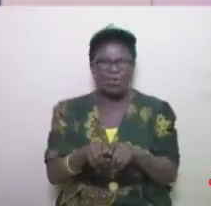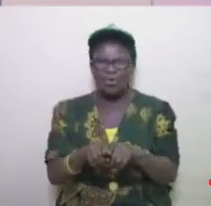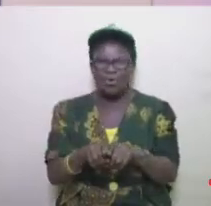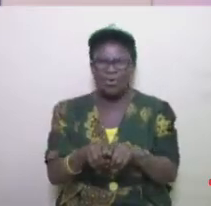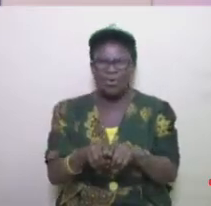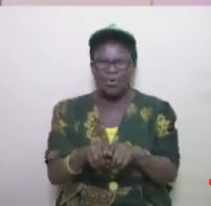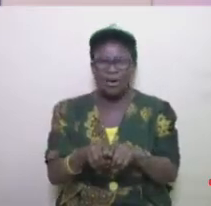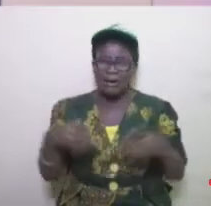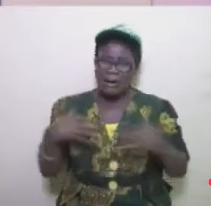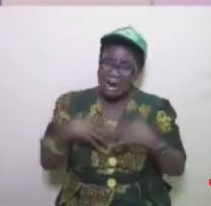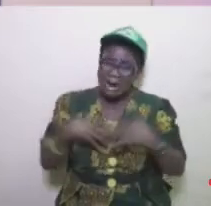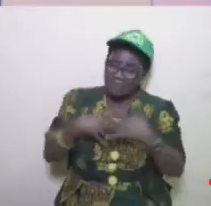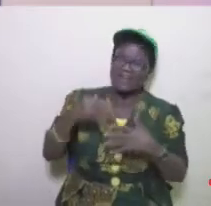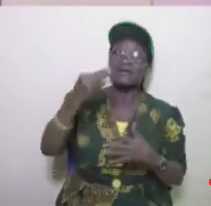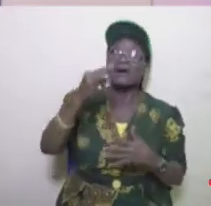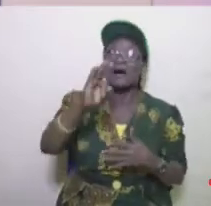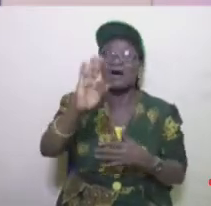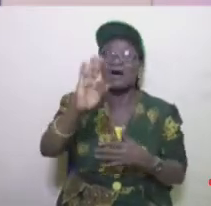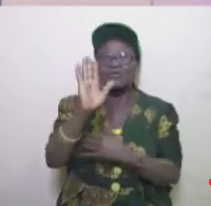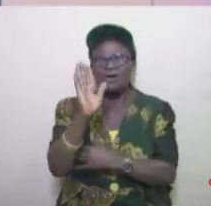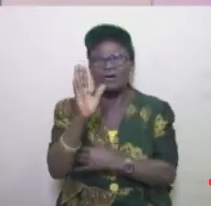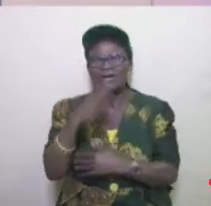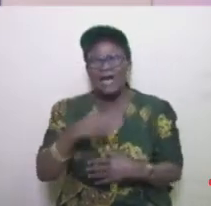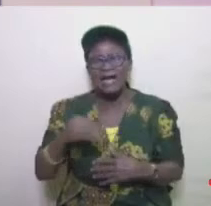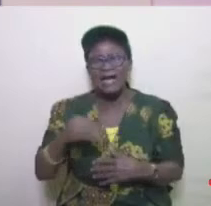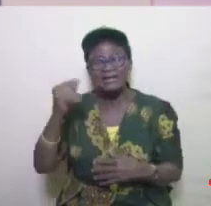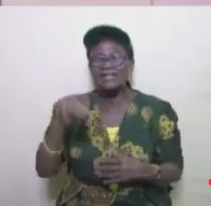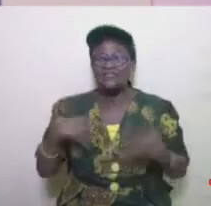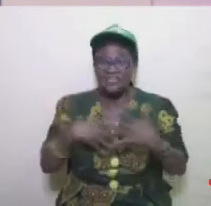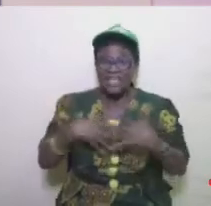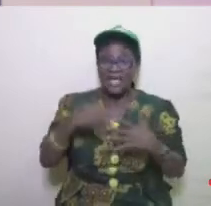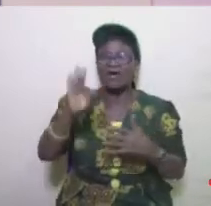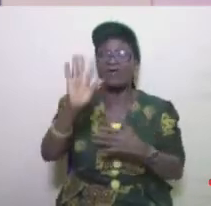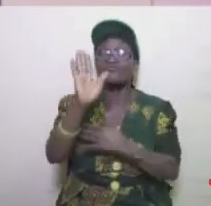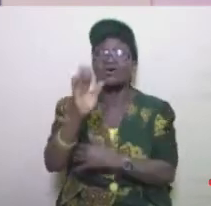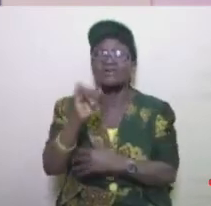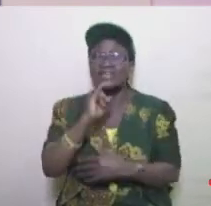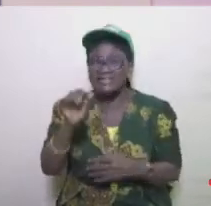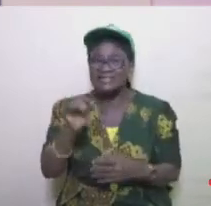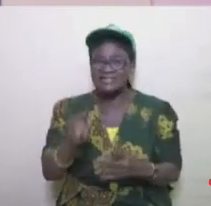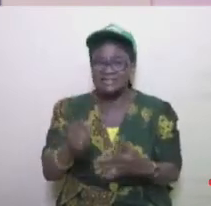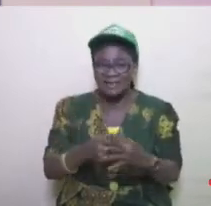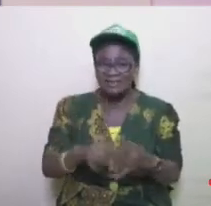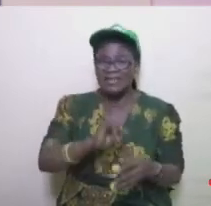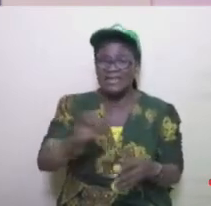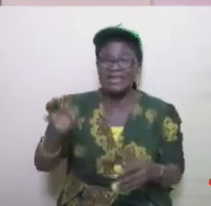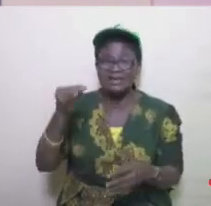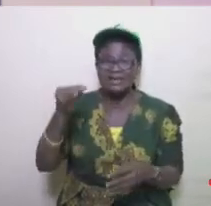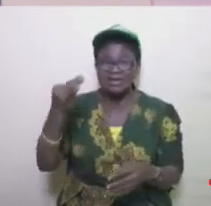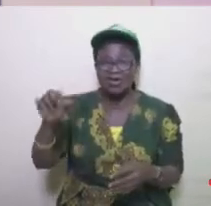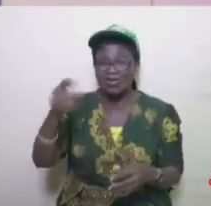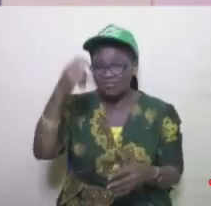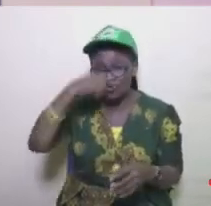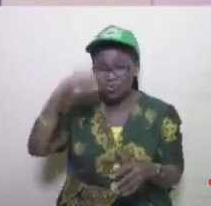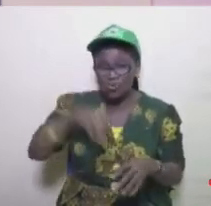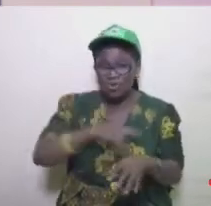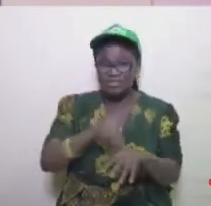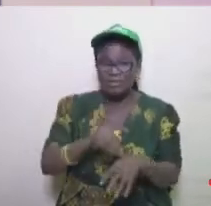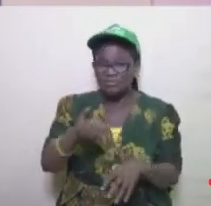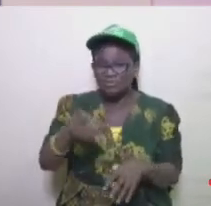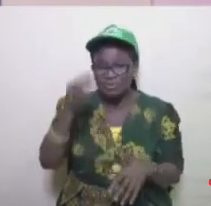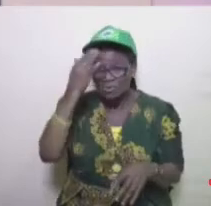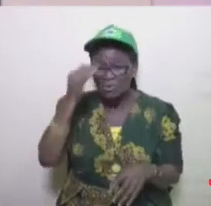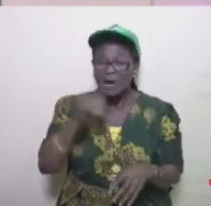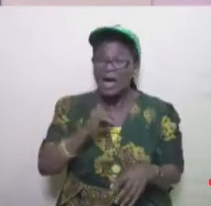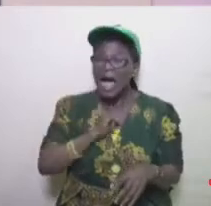He was so afraid of God. And the fear of God is the beginning of wisdom. You know, I didn't quote many verses today, not